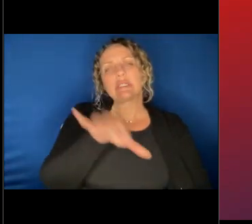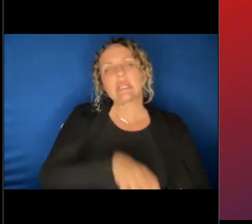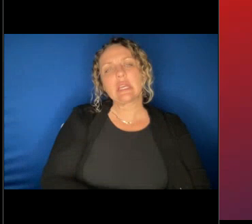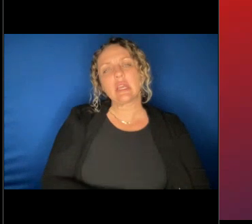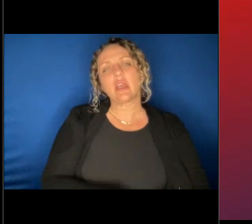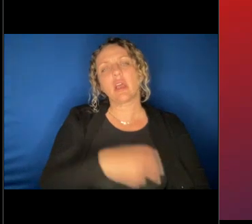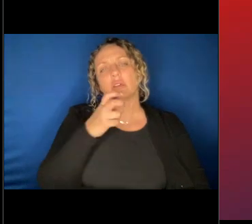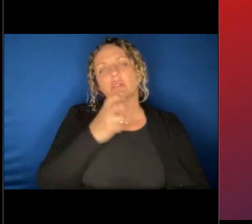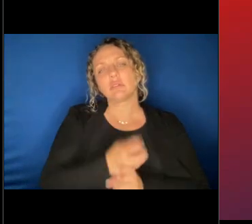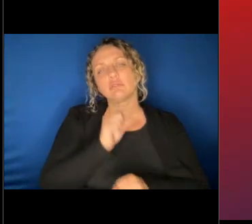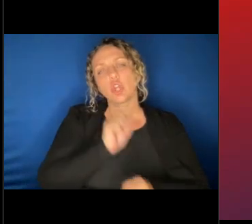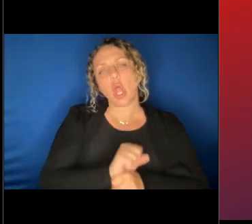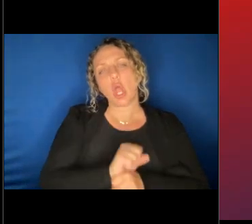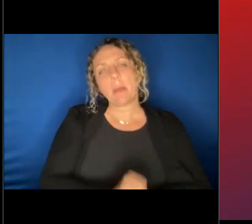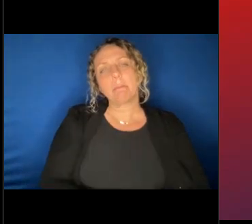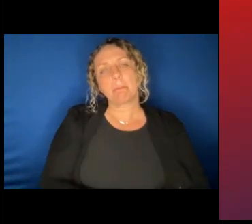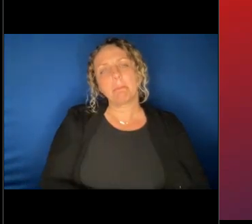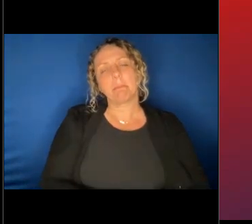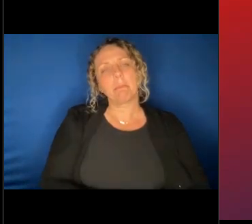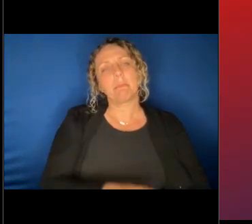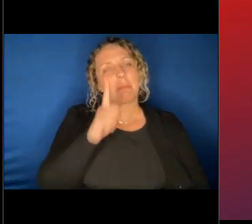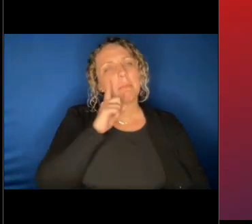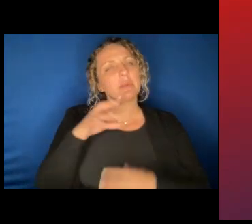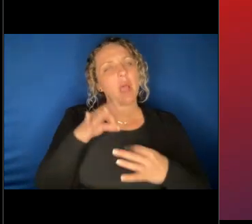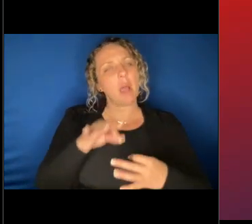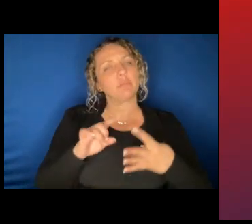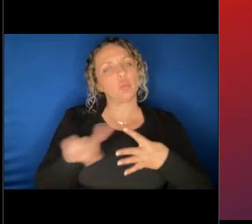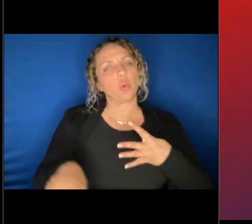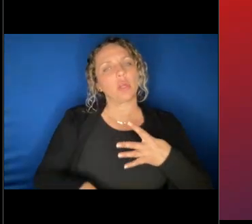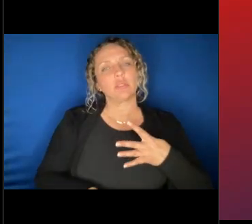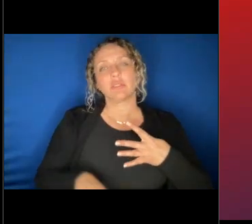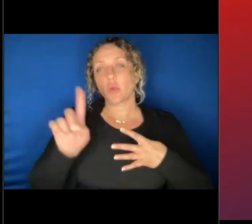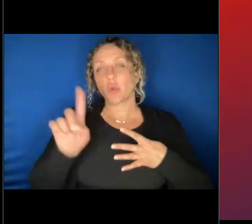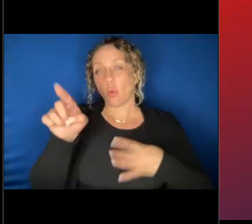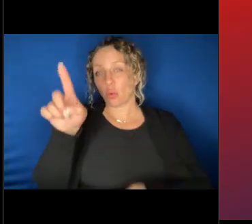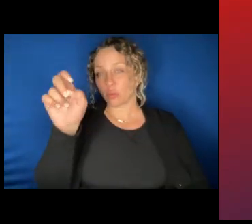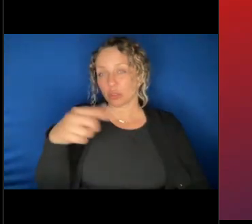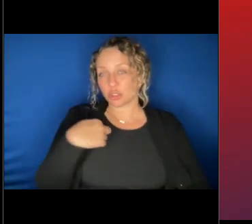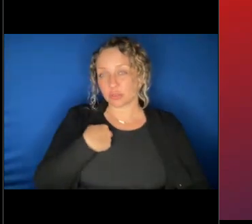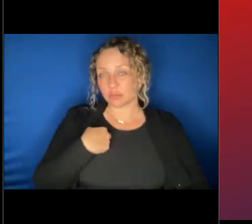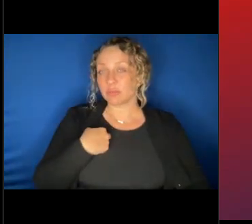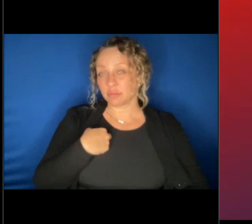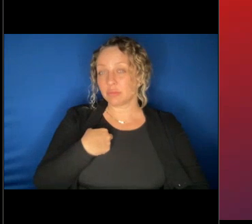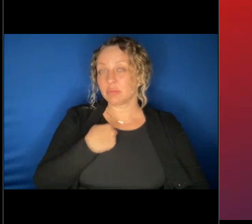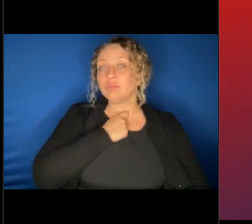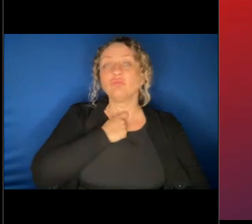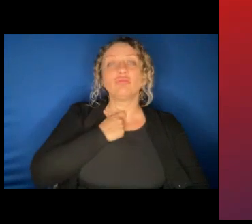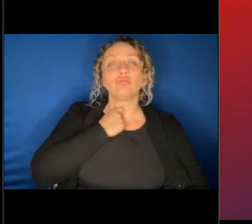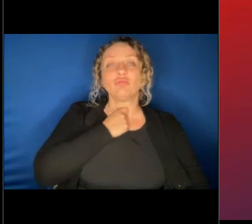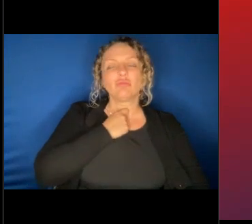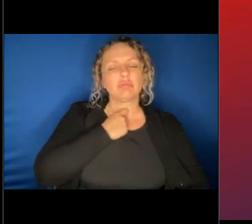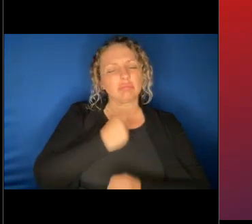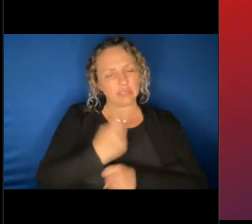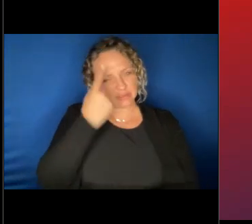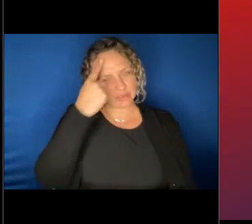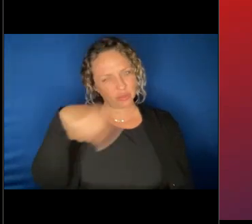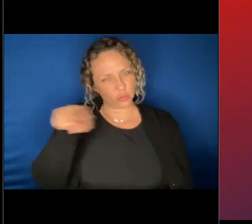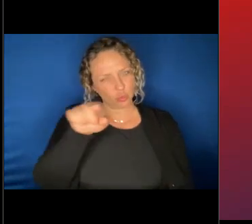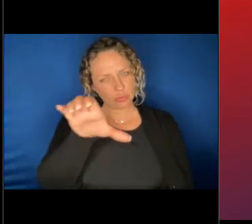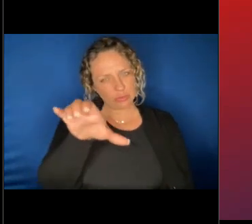tough job. I think you reached with this option 1. The only question that I have, it's just a sensible thing that you guys